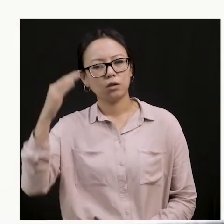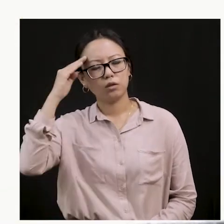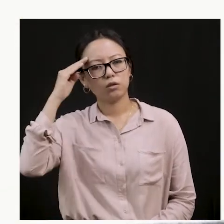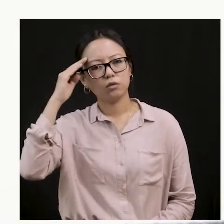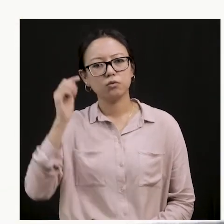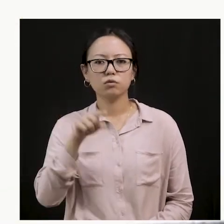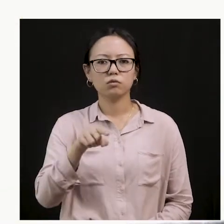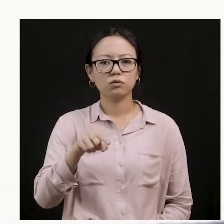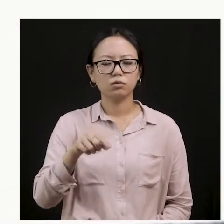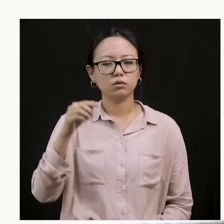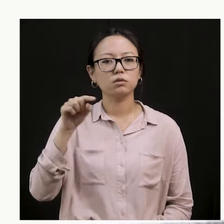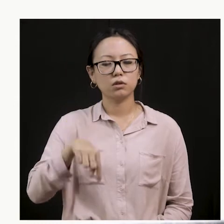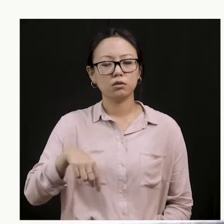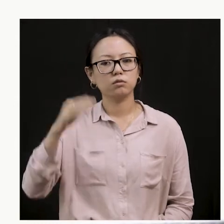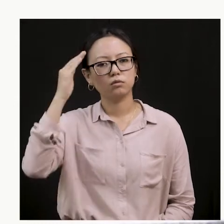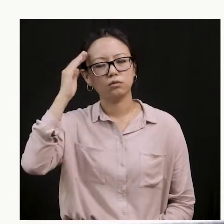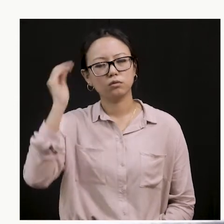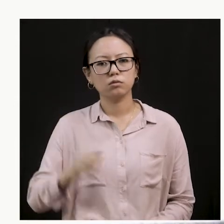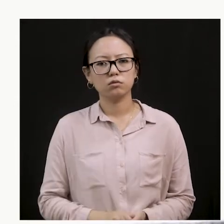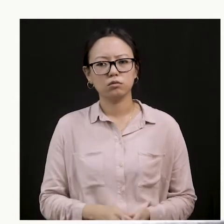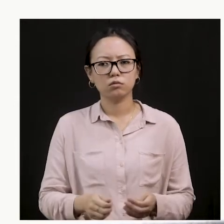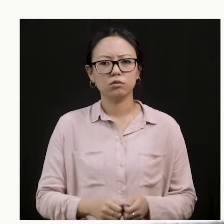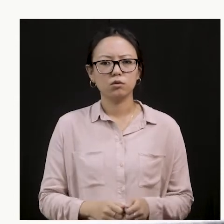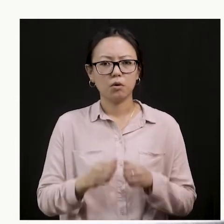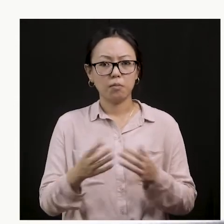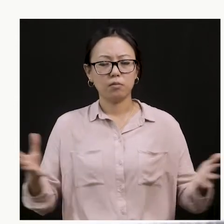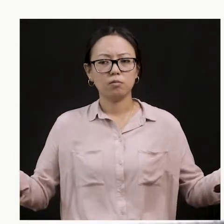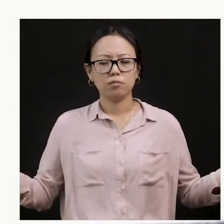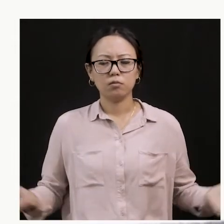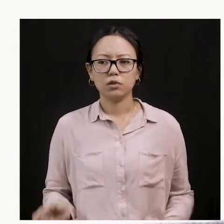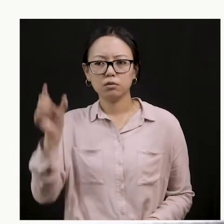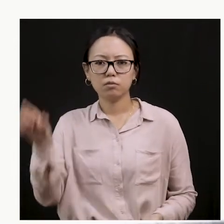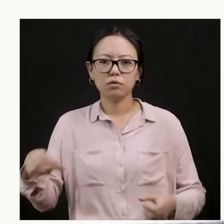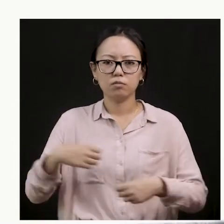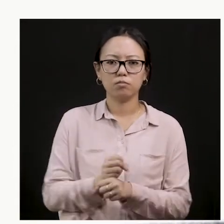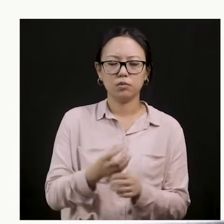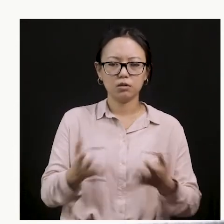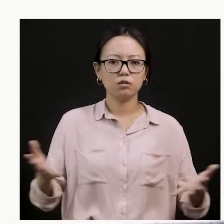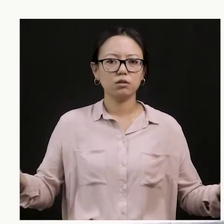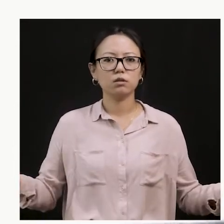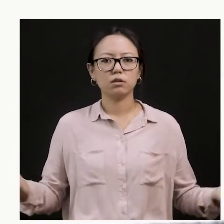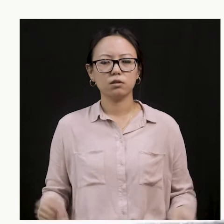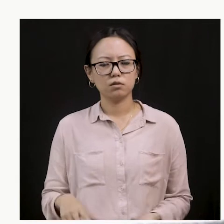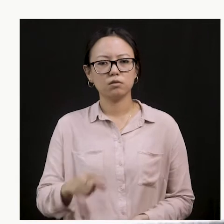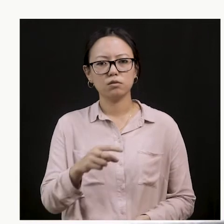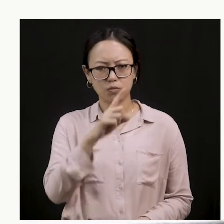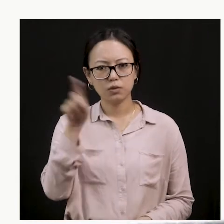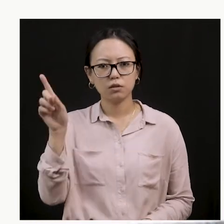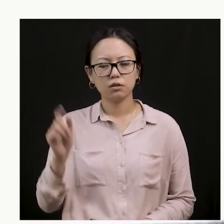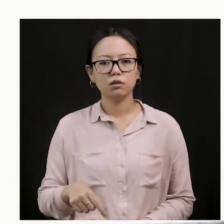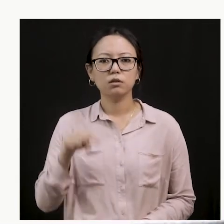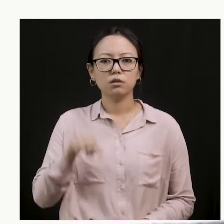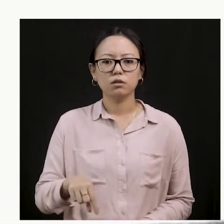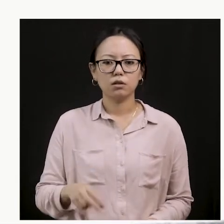man-made things, right? So next, we are going to discuss about the natural things.